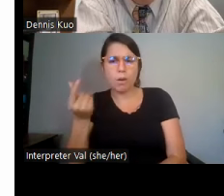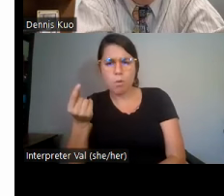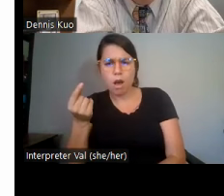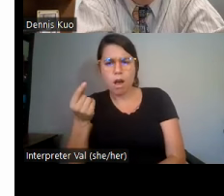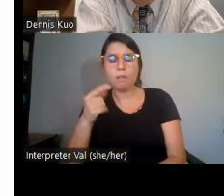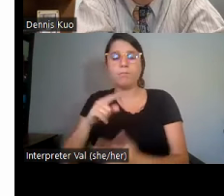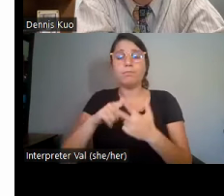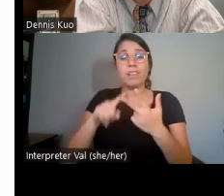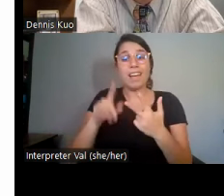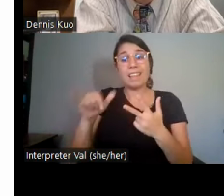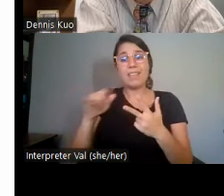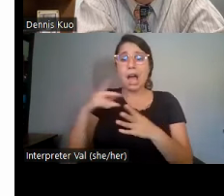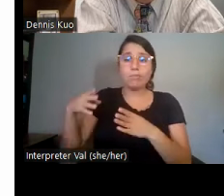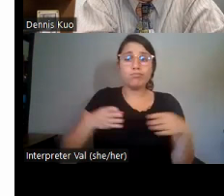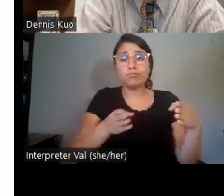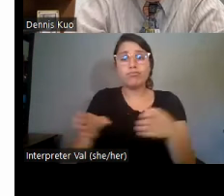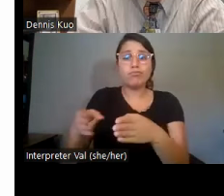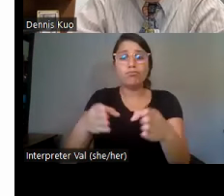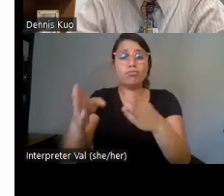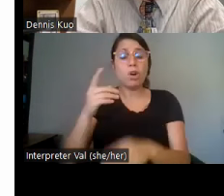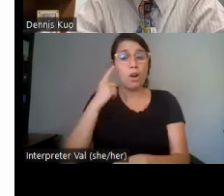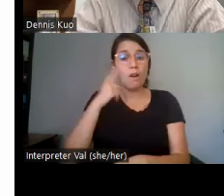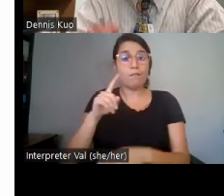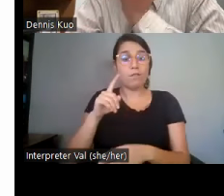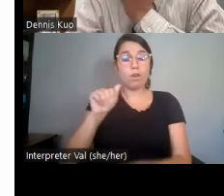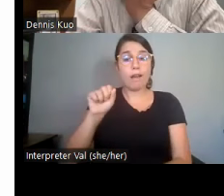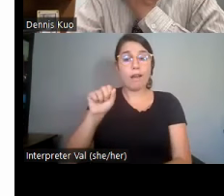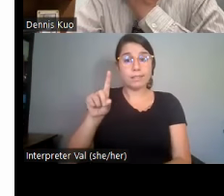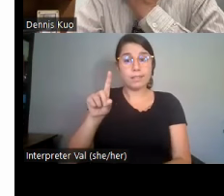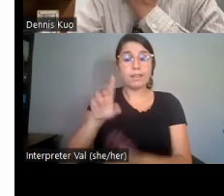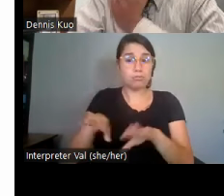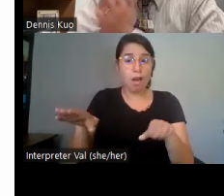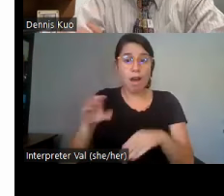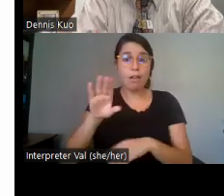look like for an autistic child and their families?